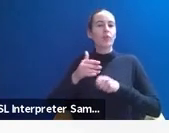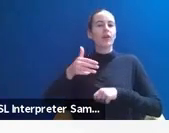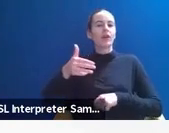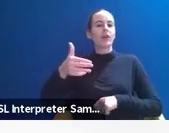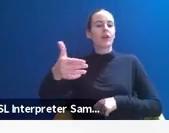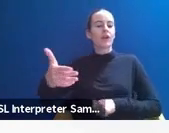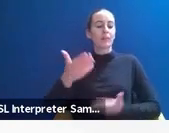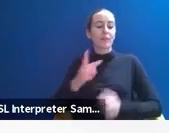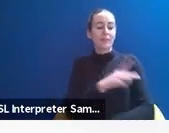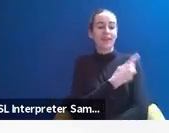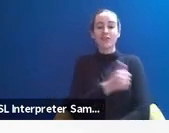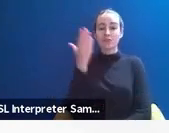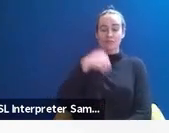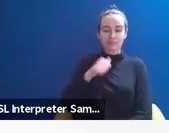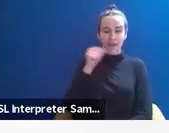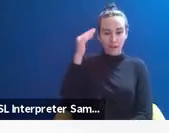loss until it is more significant.